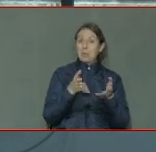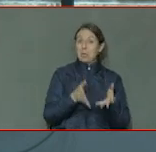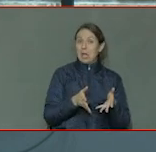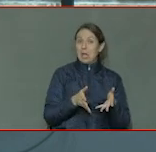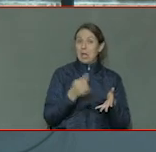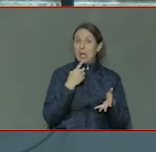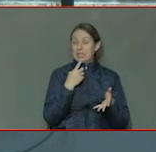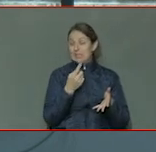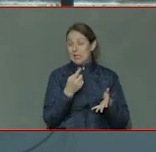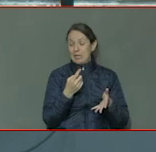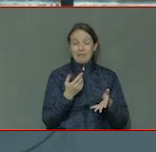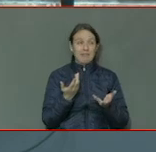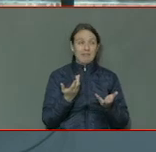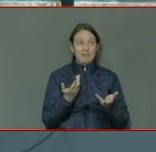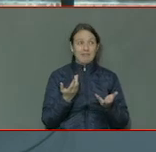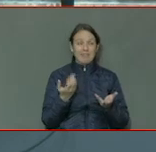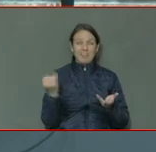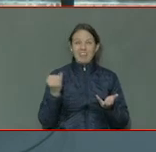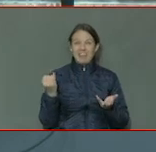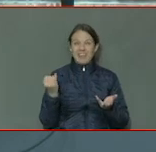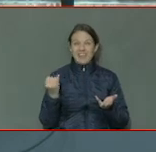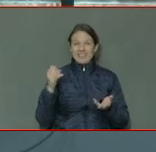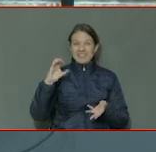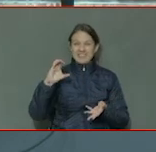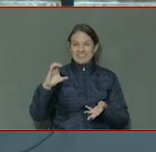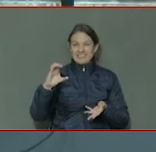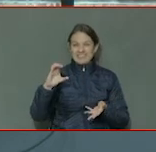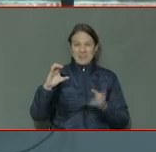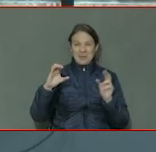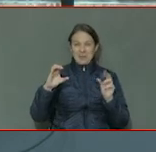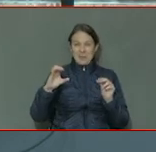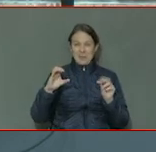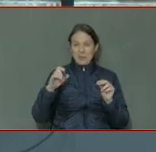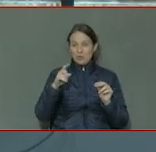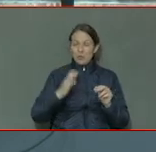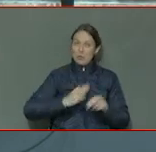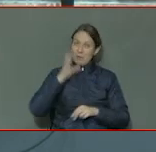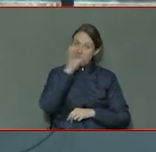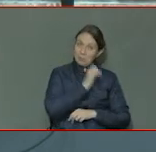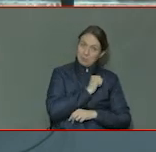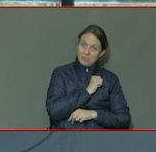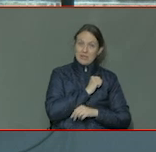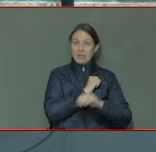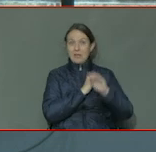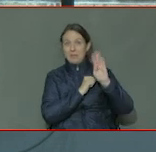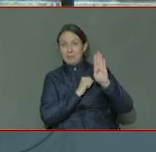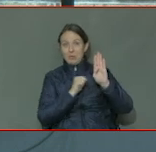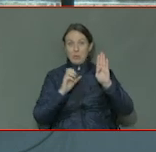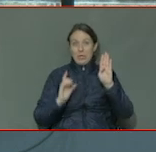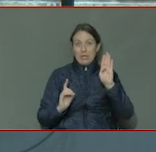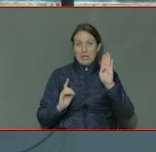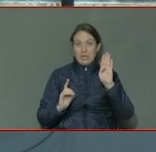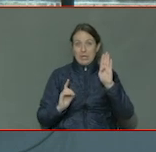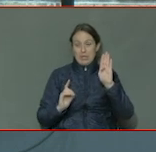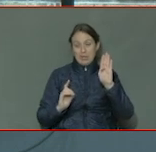want it. It's the same as we don't choose C. If you want to guess, it will be B or D. That will